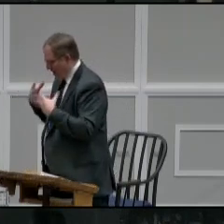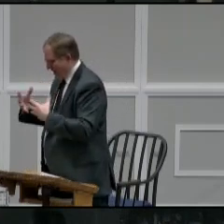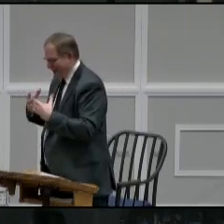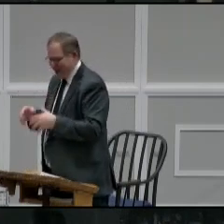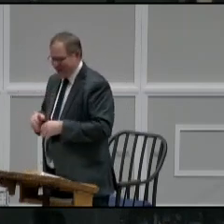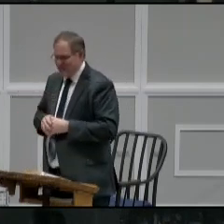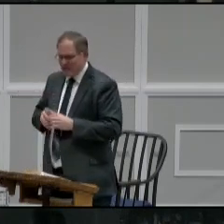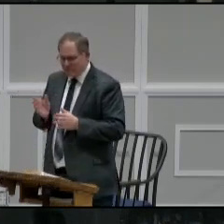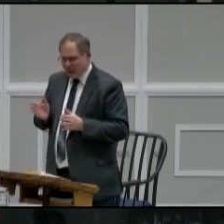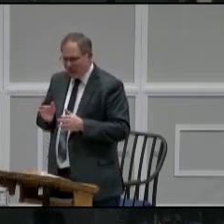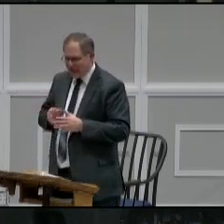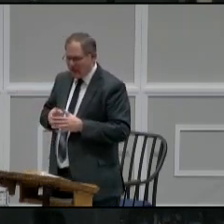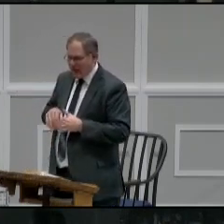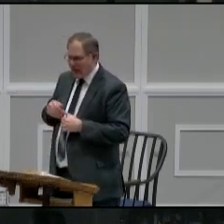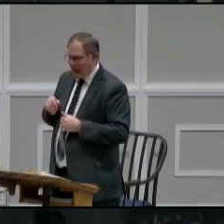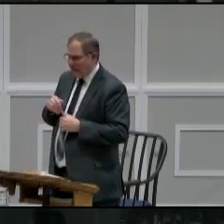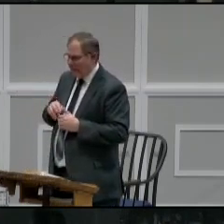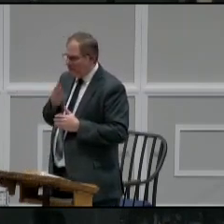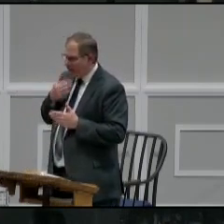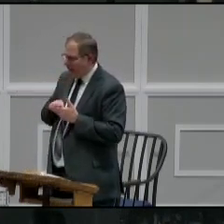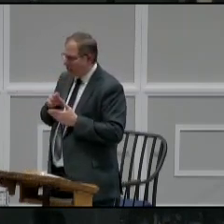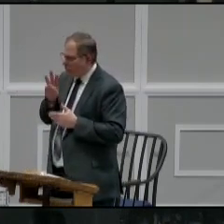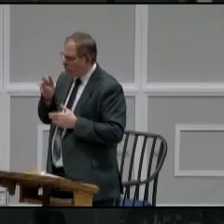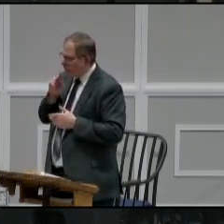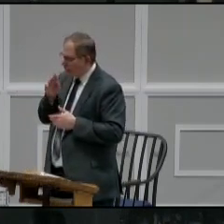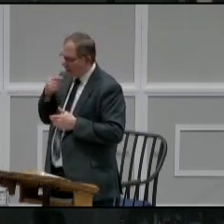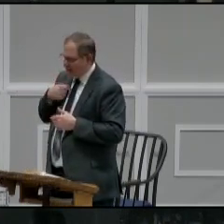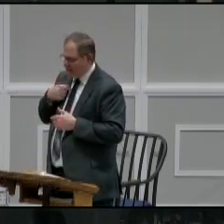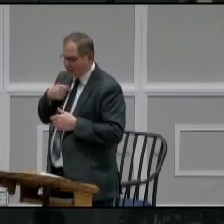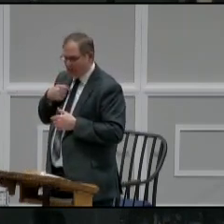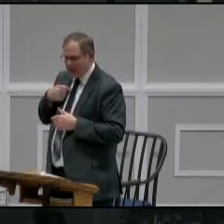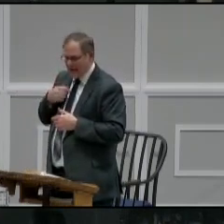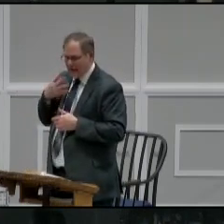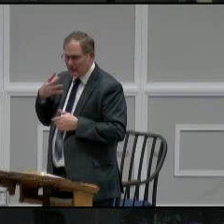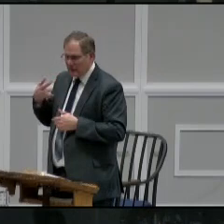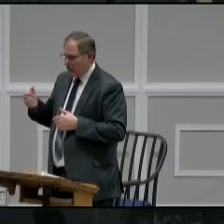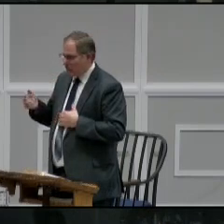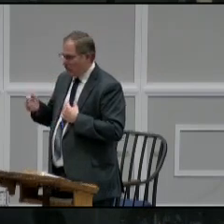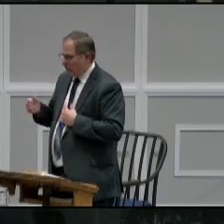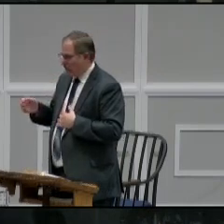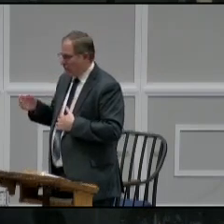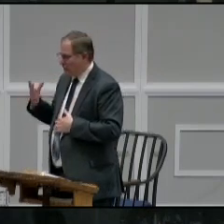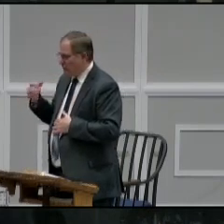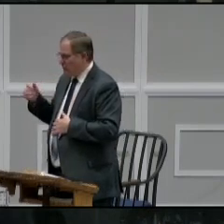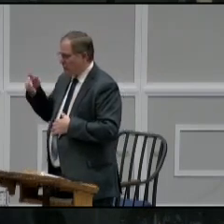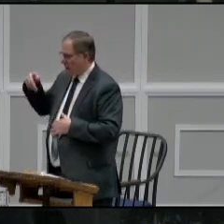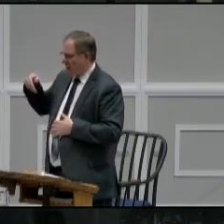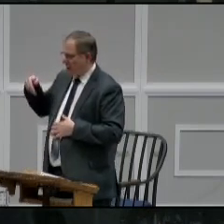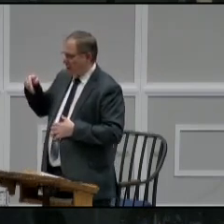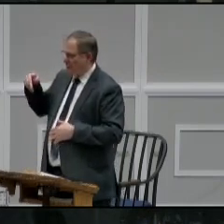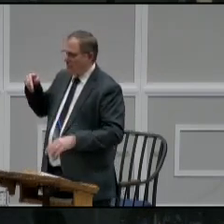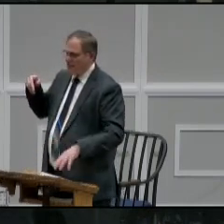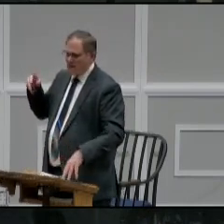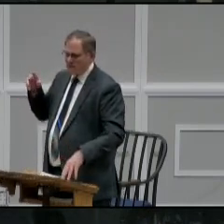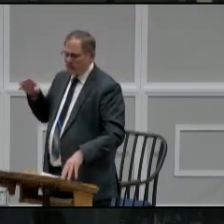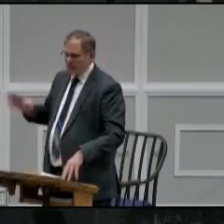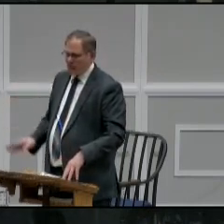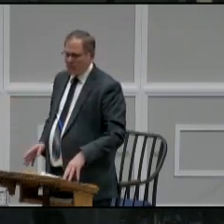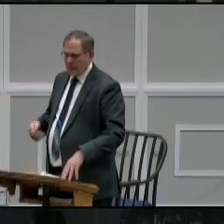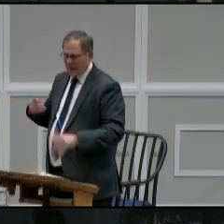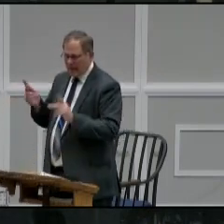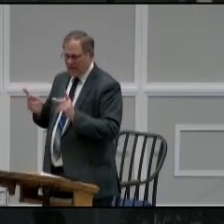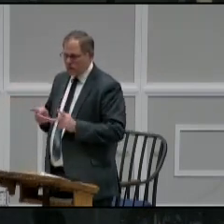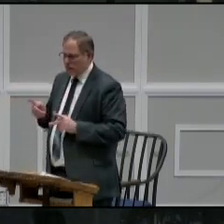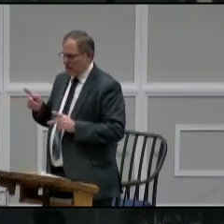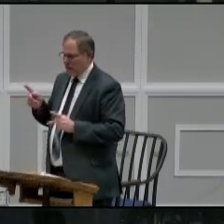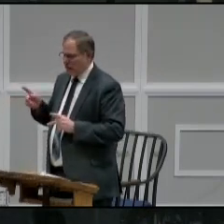But how silly would it be for me to go to the pound. I don't know where you get dogs at, but you go to where you get a dog, right? And